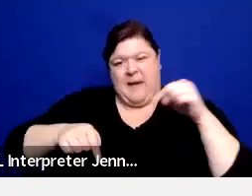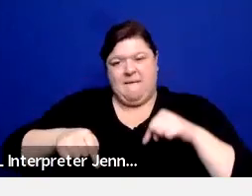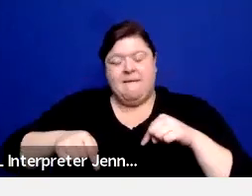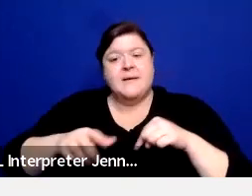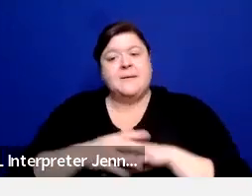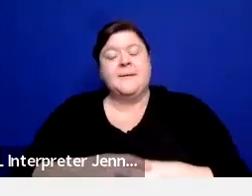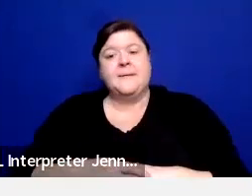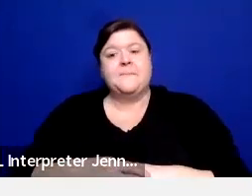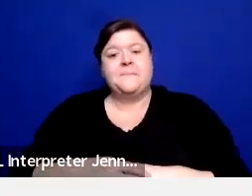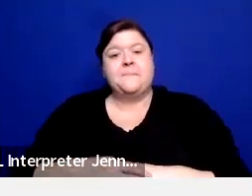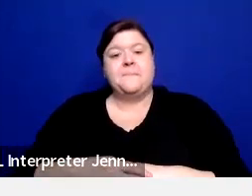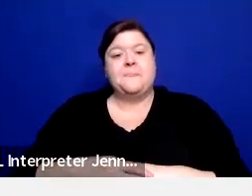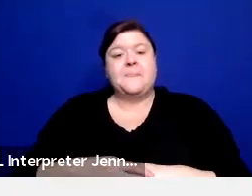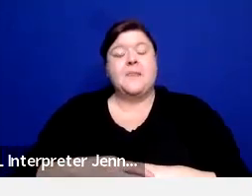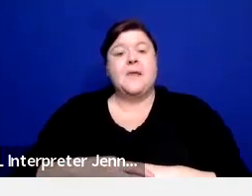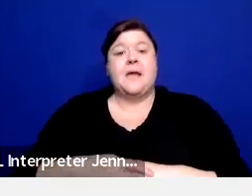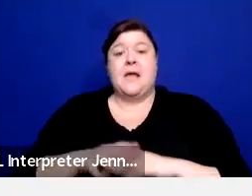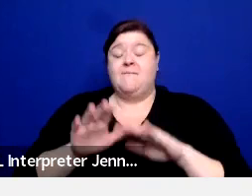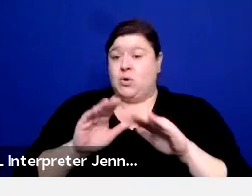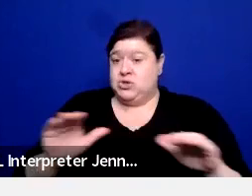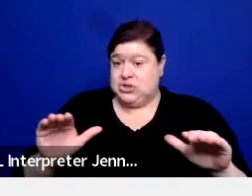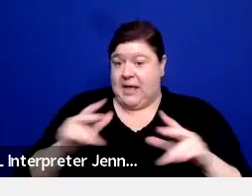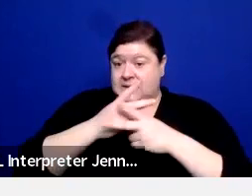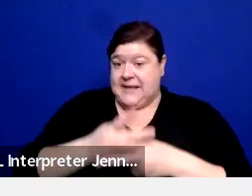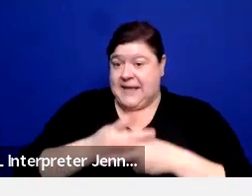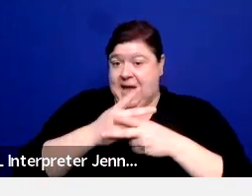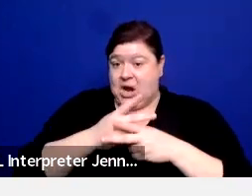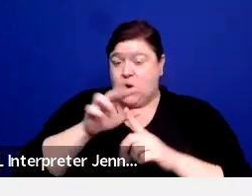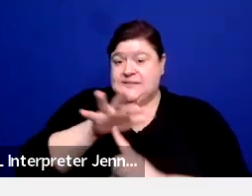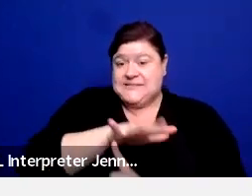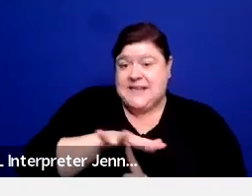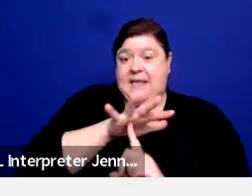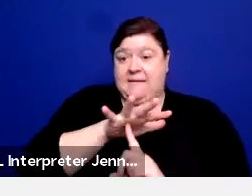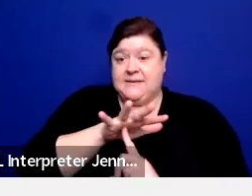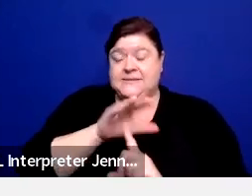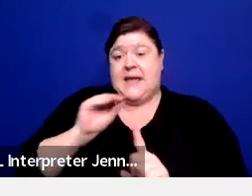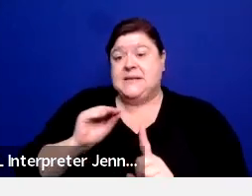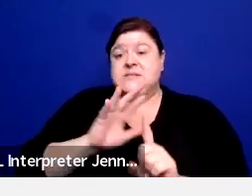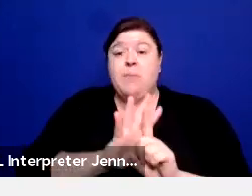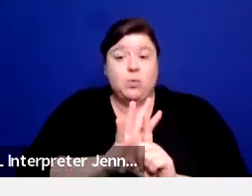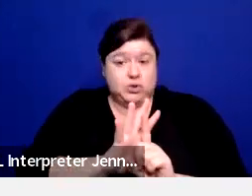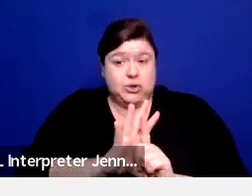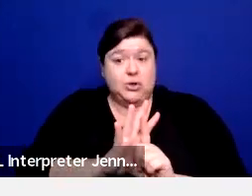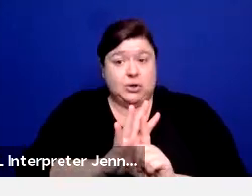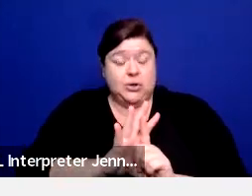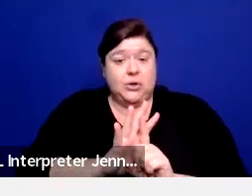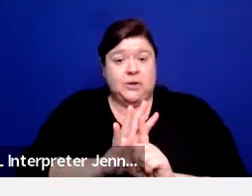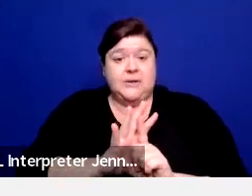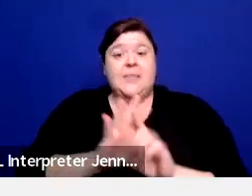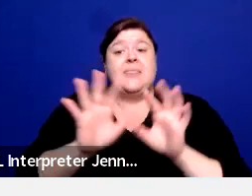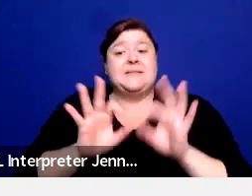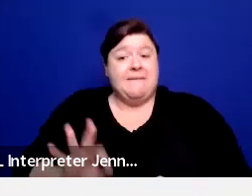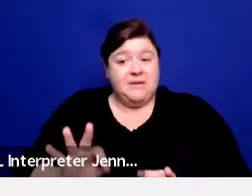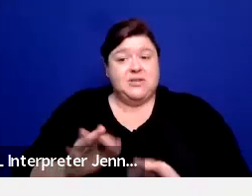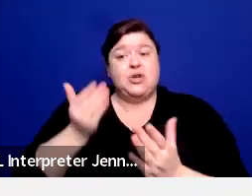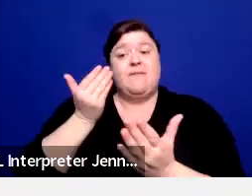that for childcare settings, exposure So the definition of a